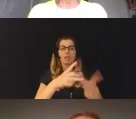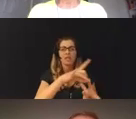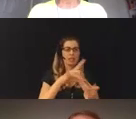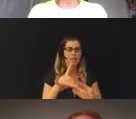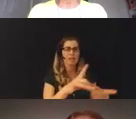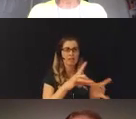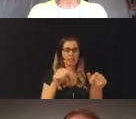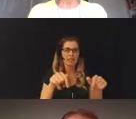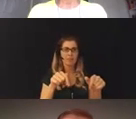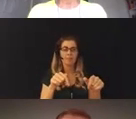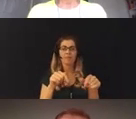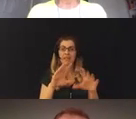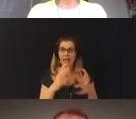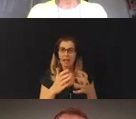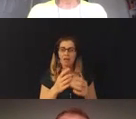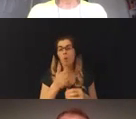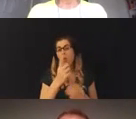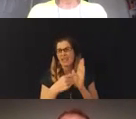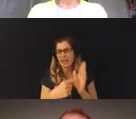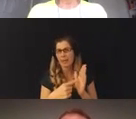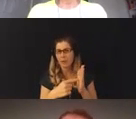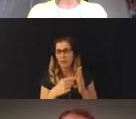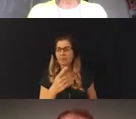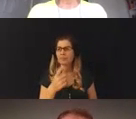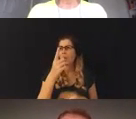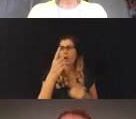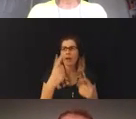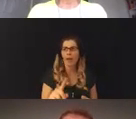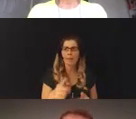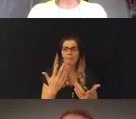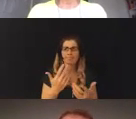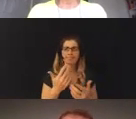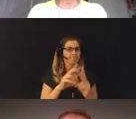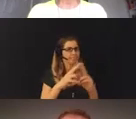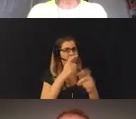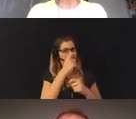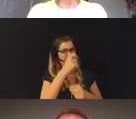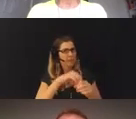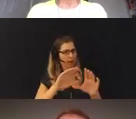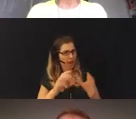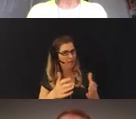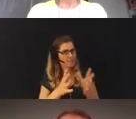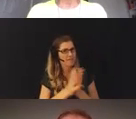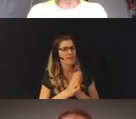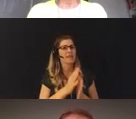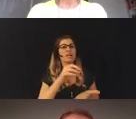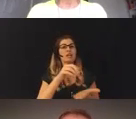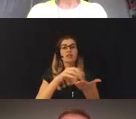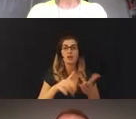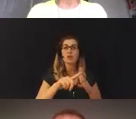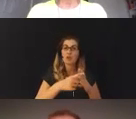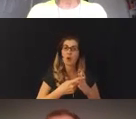An example of that in practice, something that happened very organically 3 years ago in my classroom. Students began eagerly sharing their